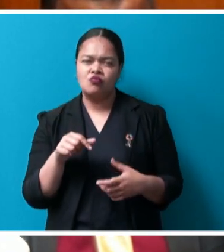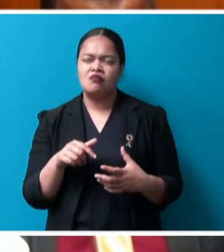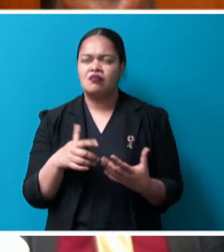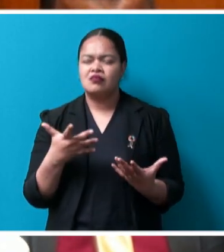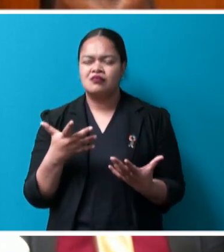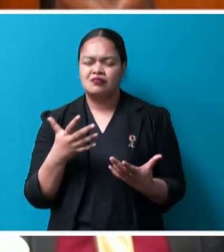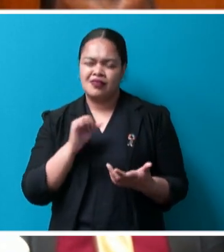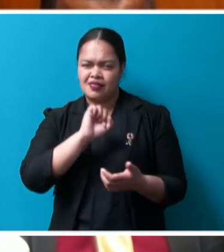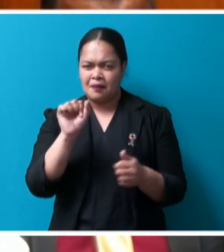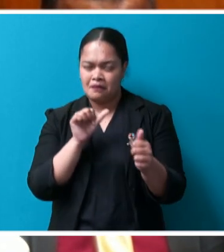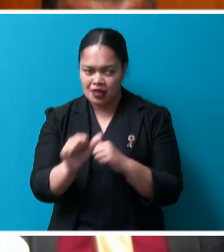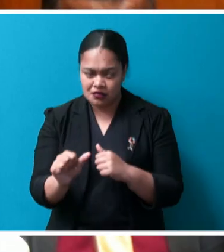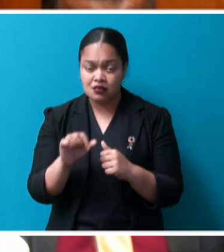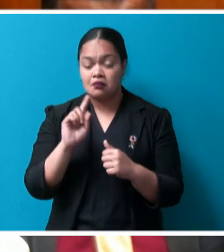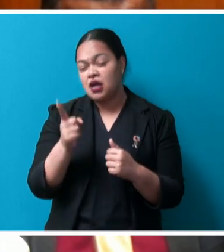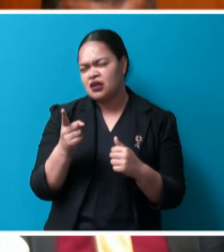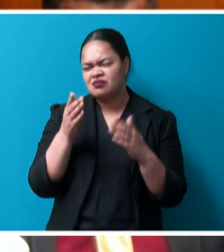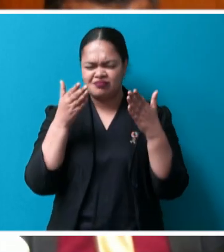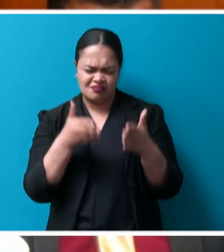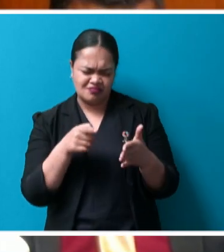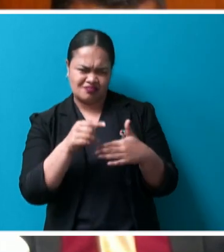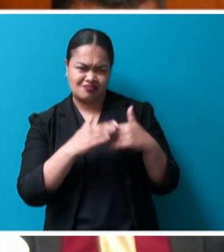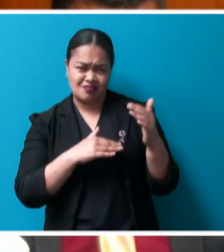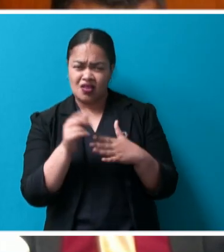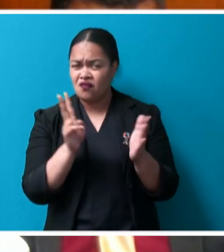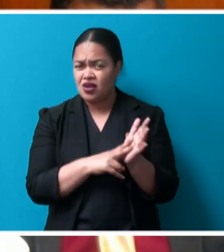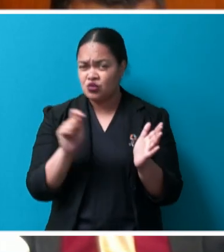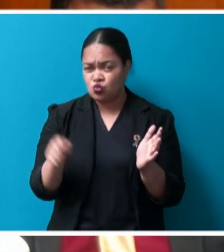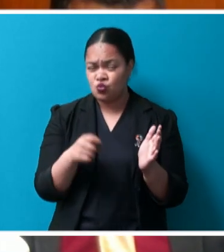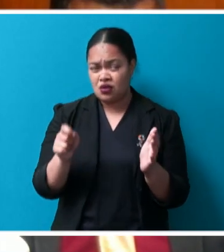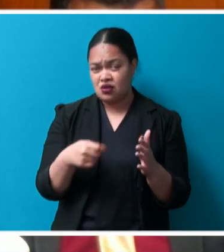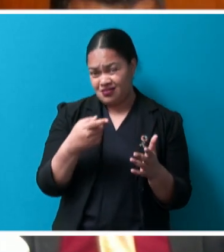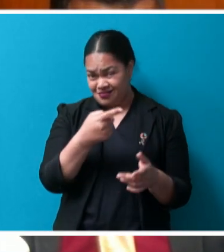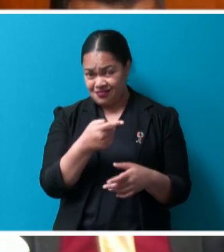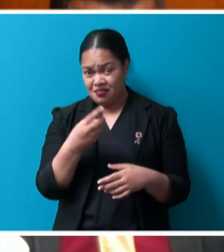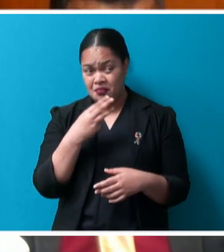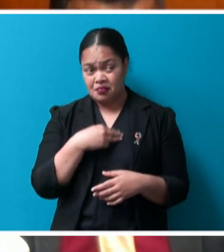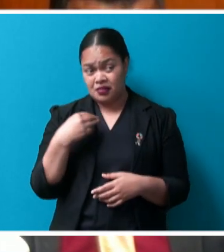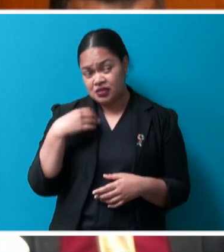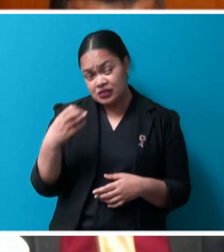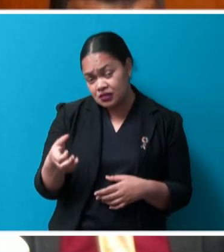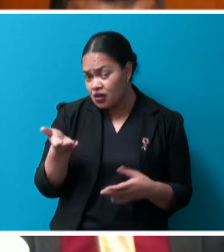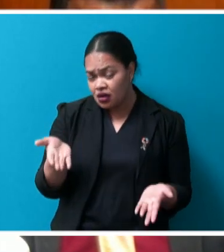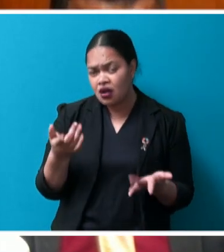In terms of infrastructure, especially at Watuanga, Minister, though there is another